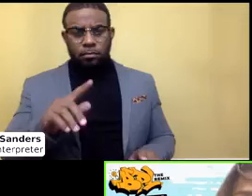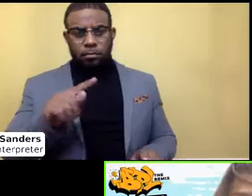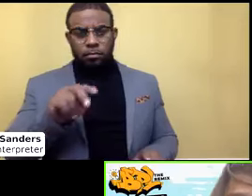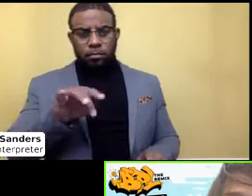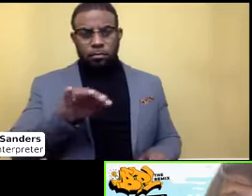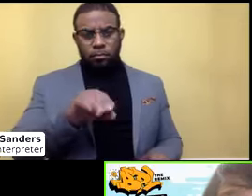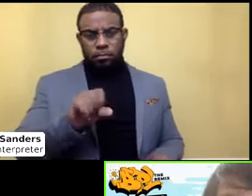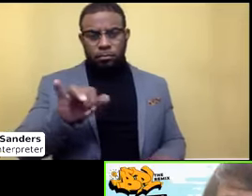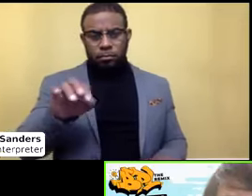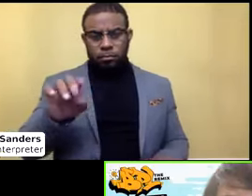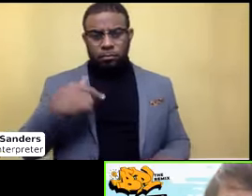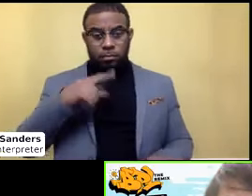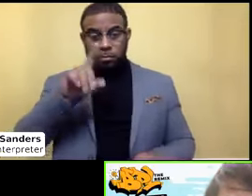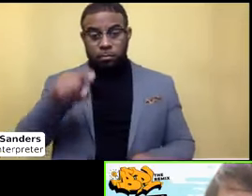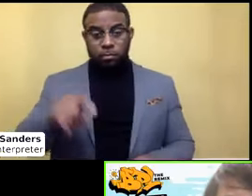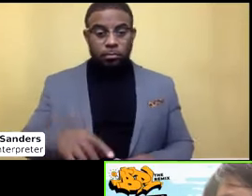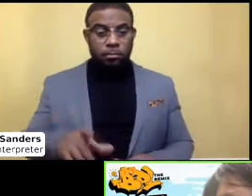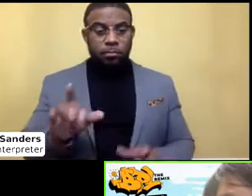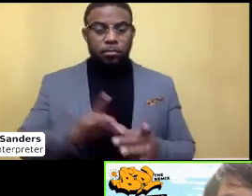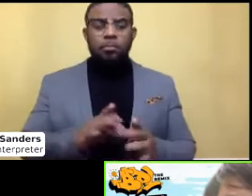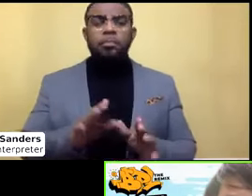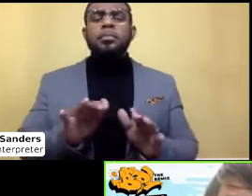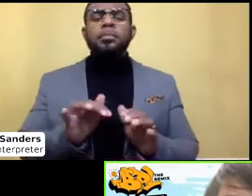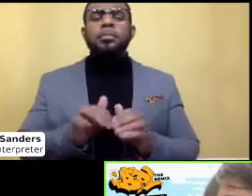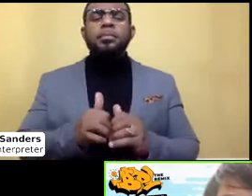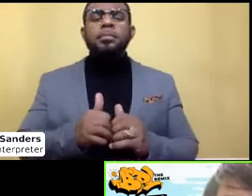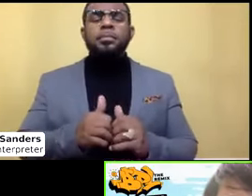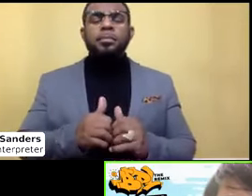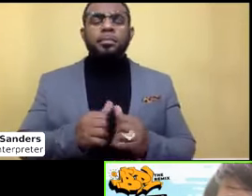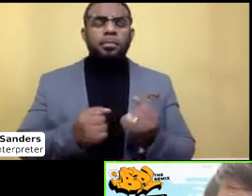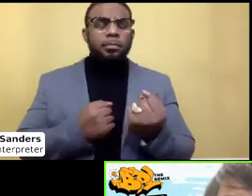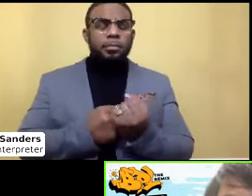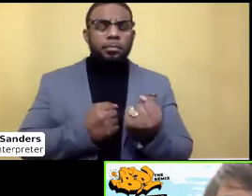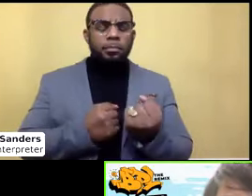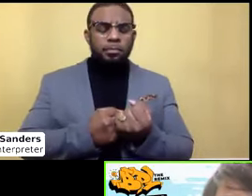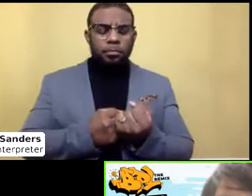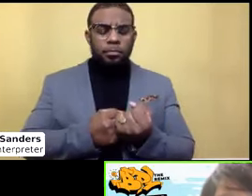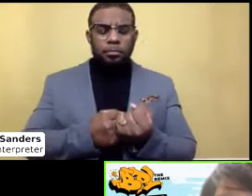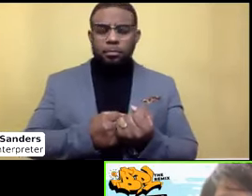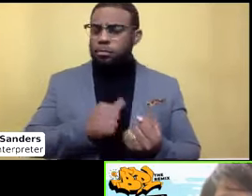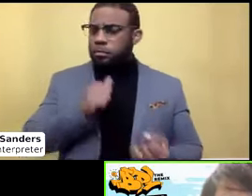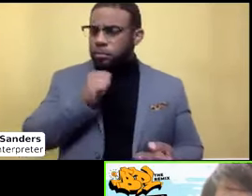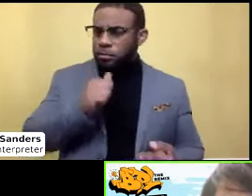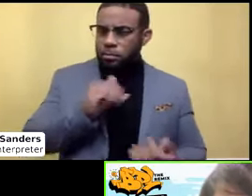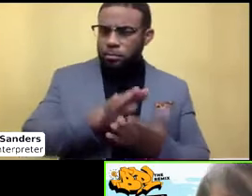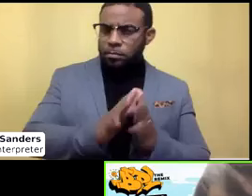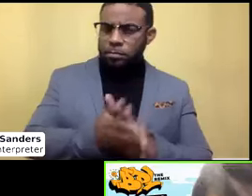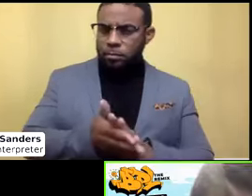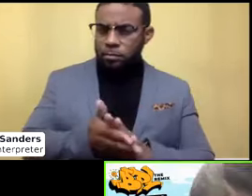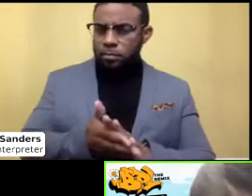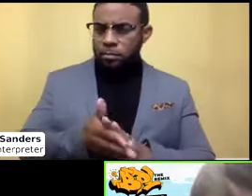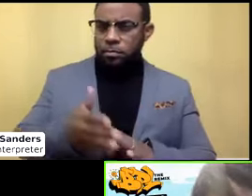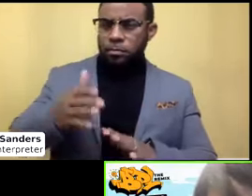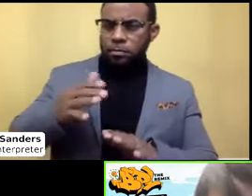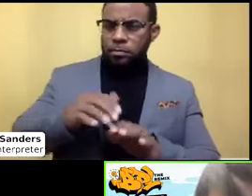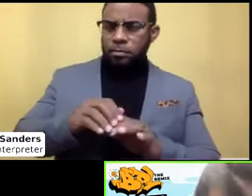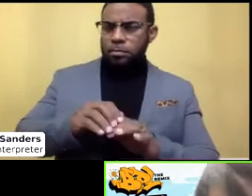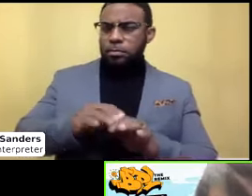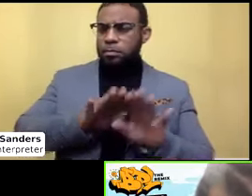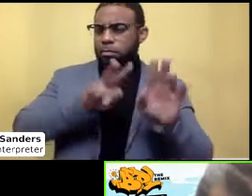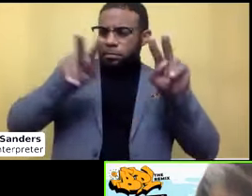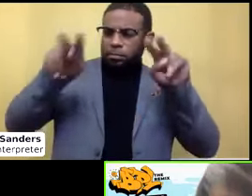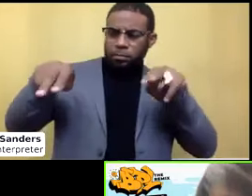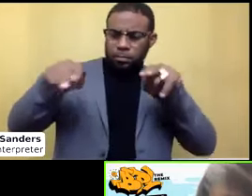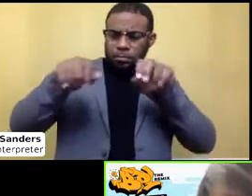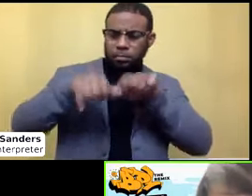the audience has a question. He says, how does support not become paternalizing of